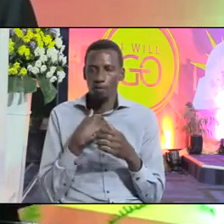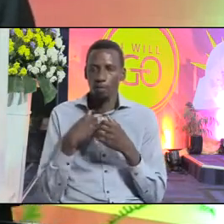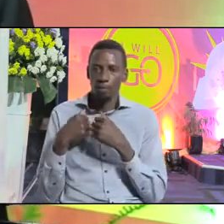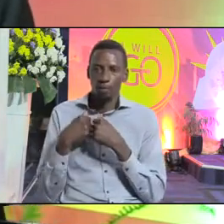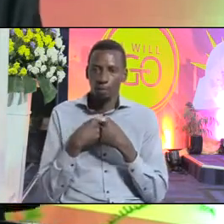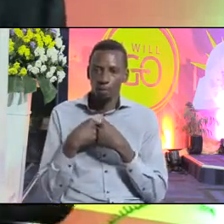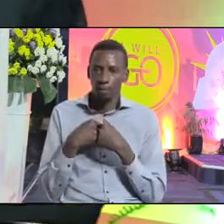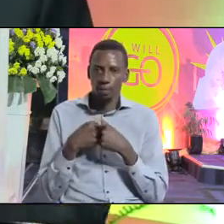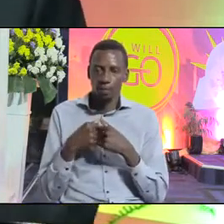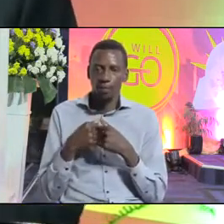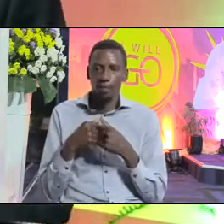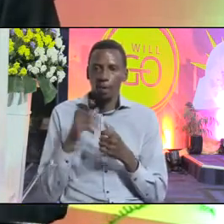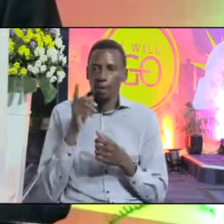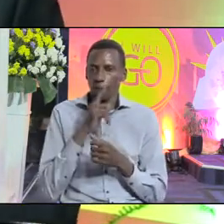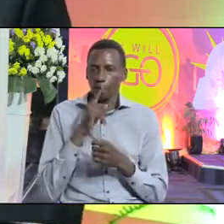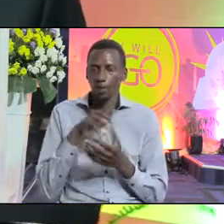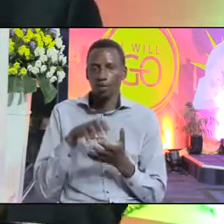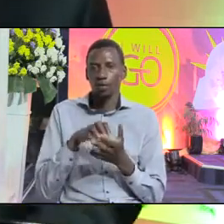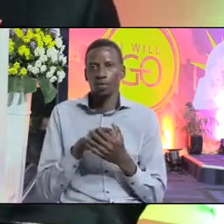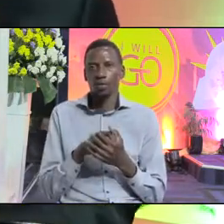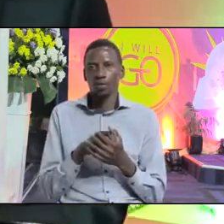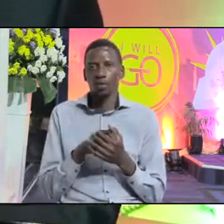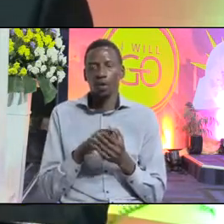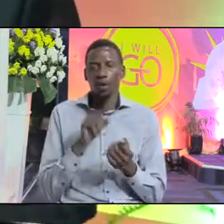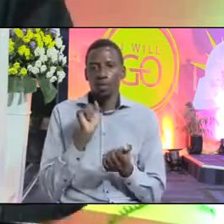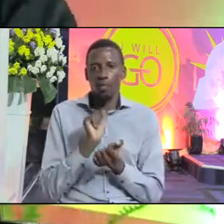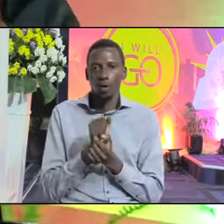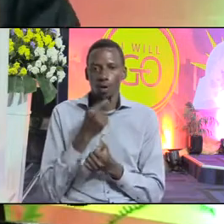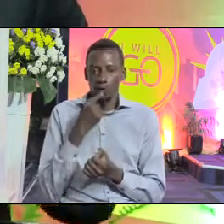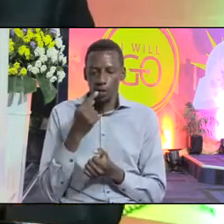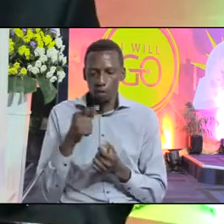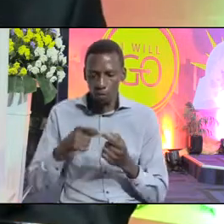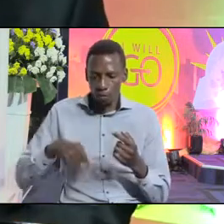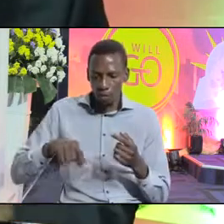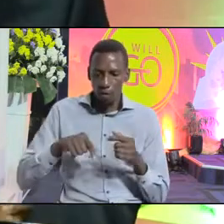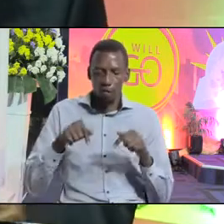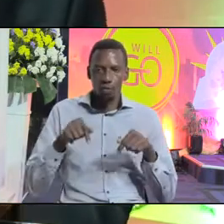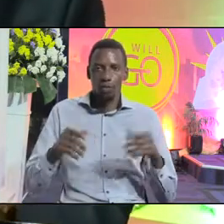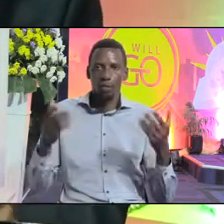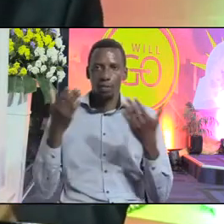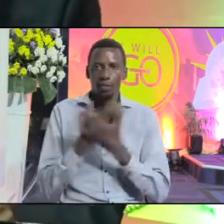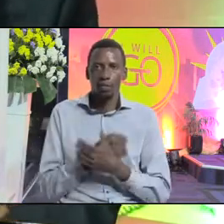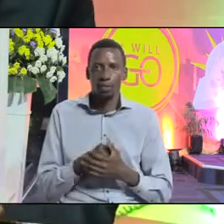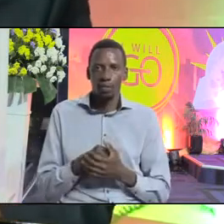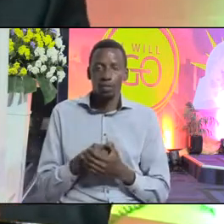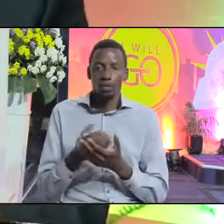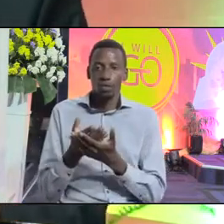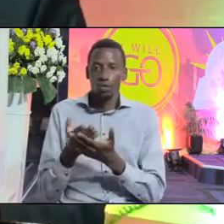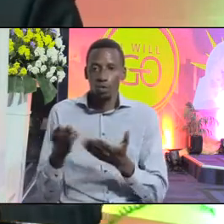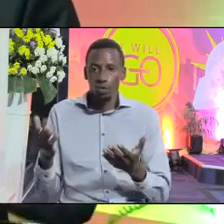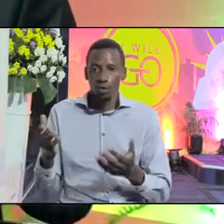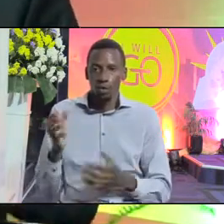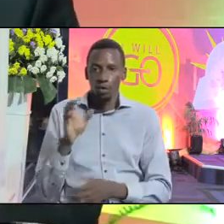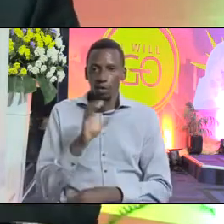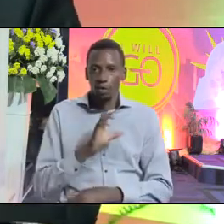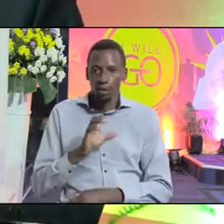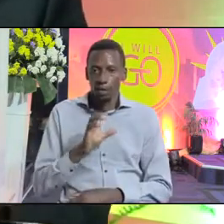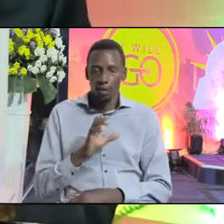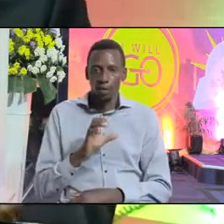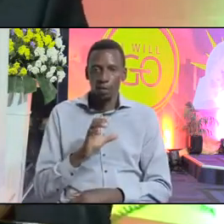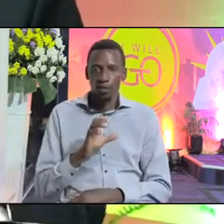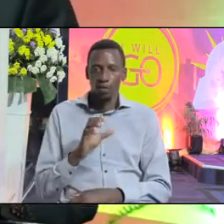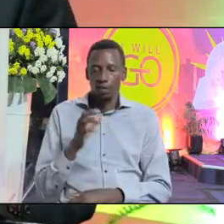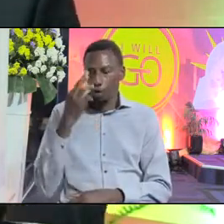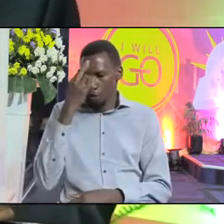situation. Paul is saying to us tonight, you are citizens to the Romans, of the capital